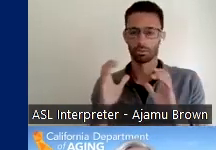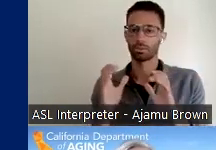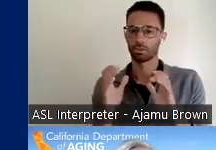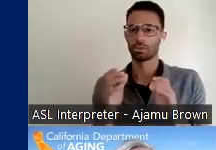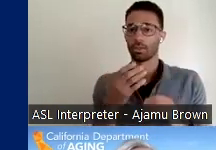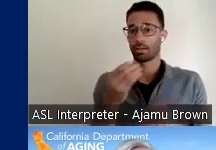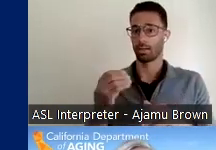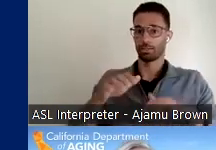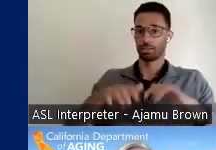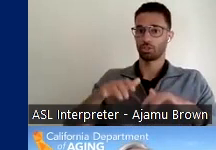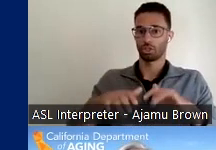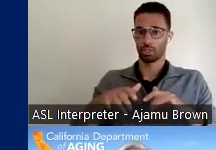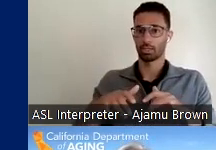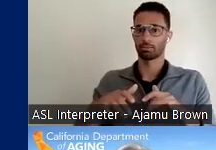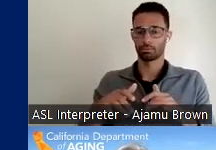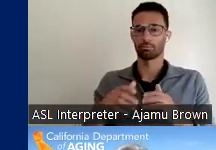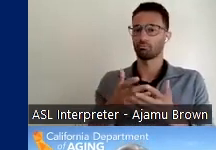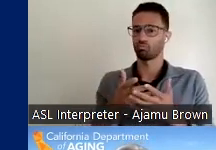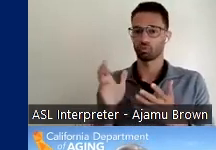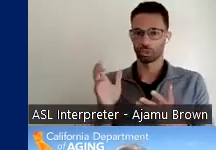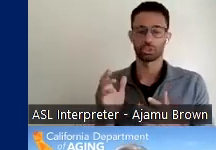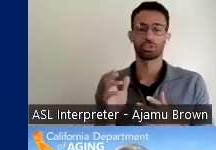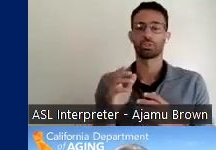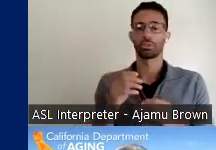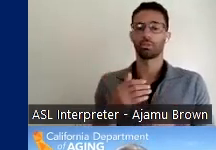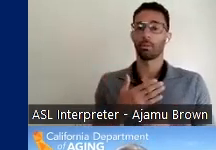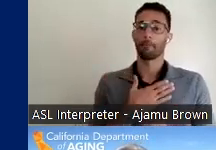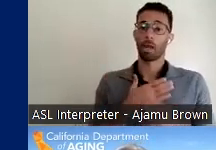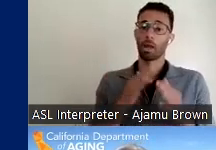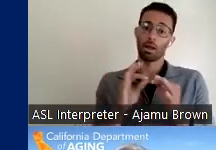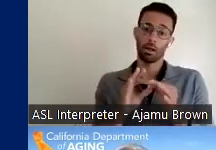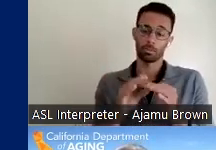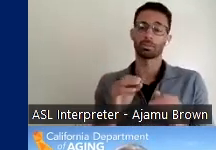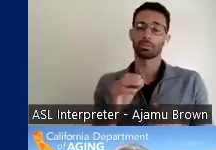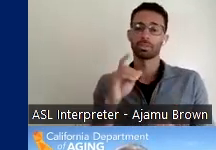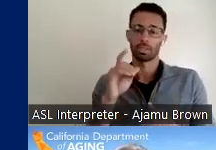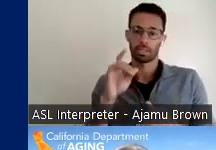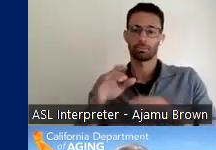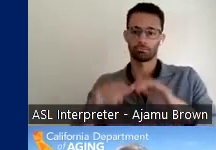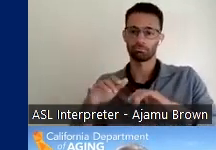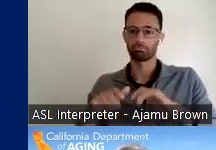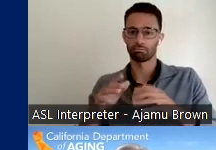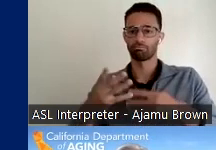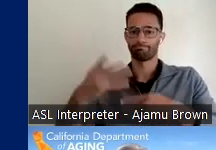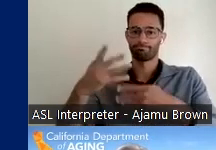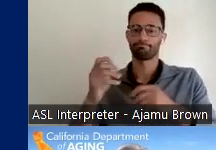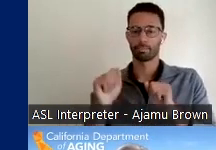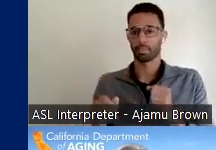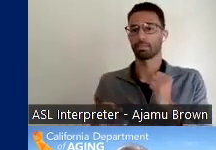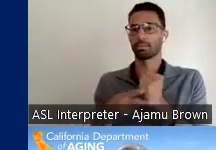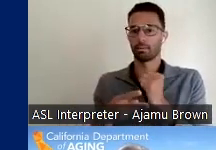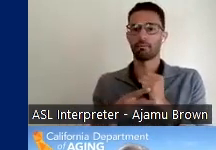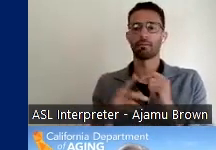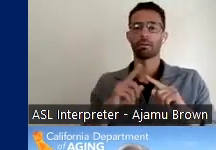of my questions and comments I put in the chat, so you have a record of that. But I did want to address the